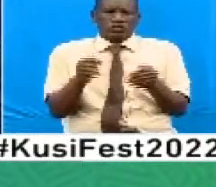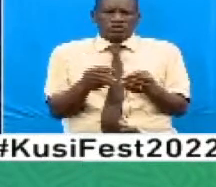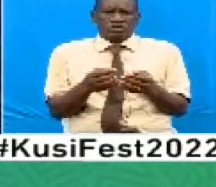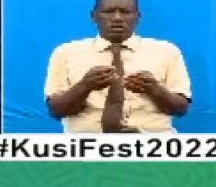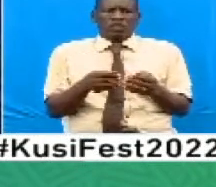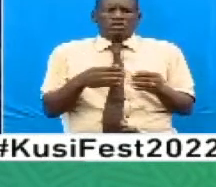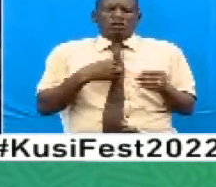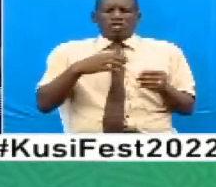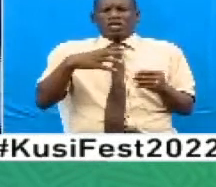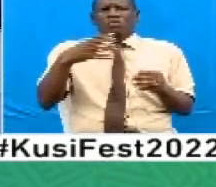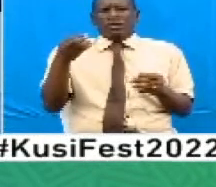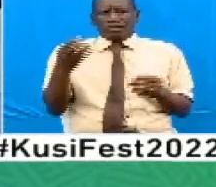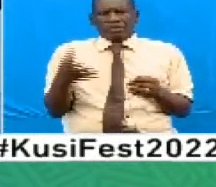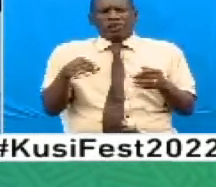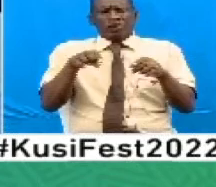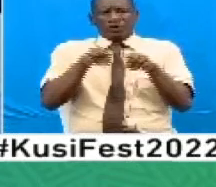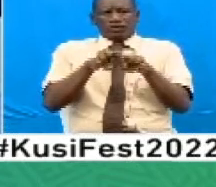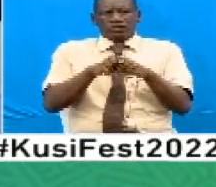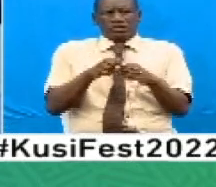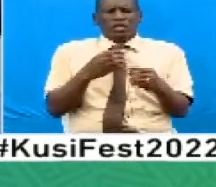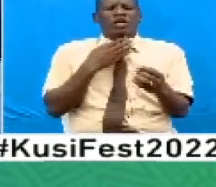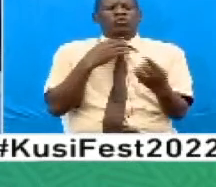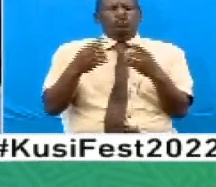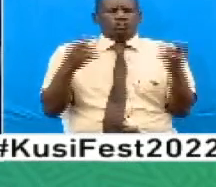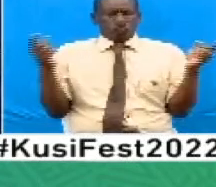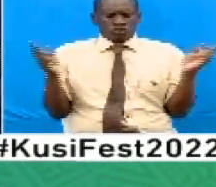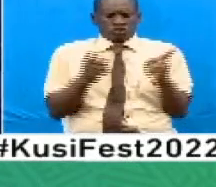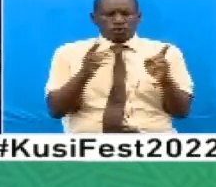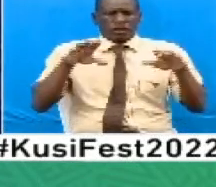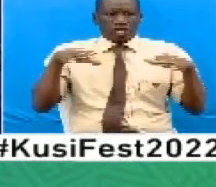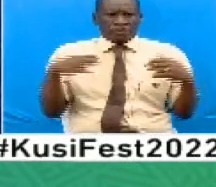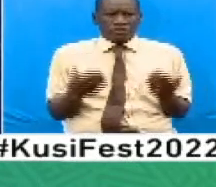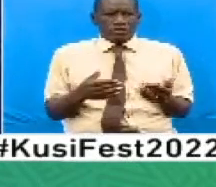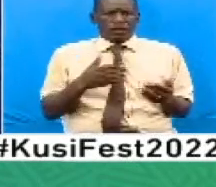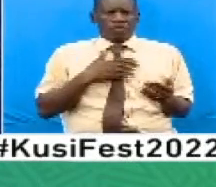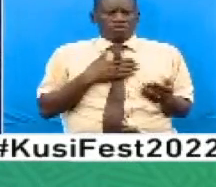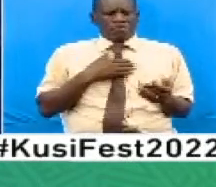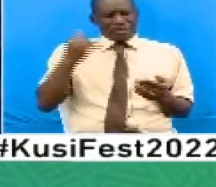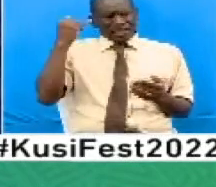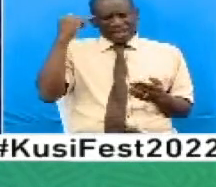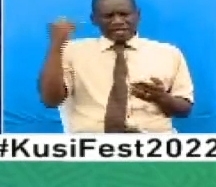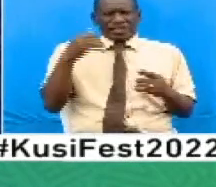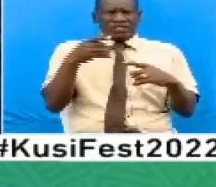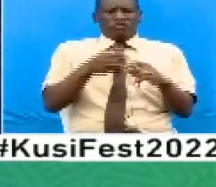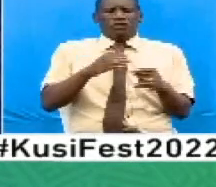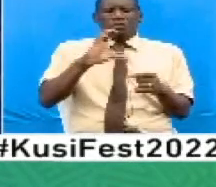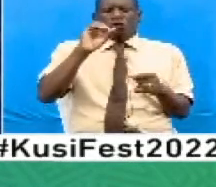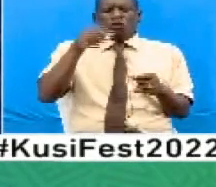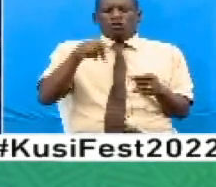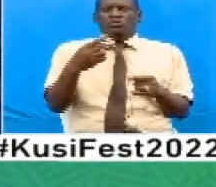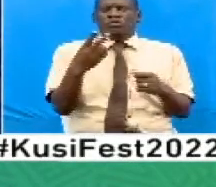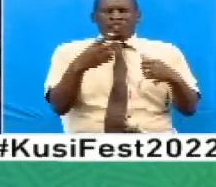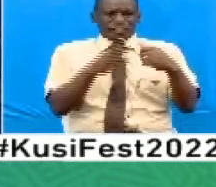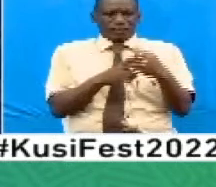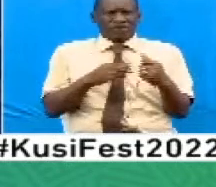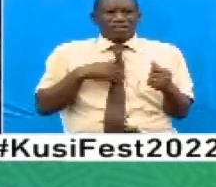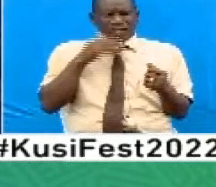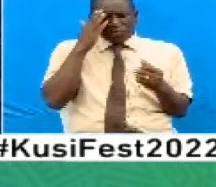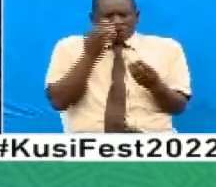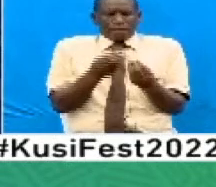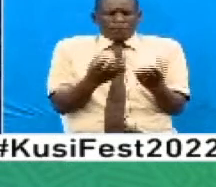to attend. So I'm going to talk briefly about my reflections from COP27. I think many of